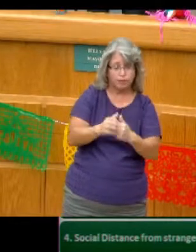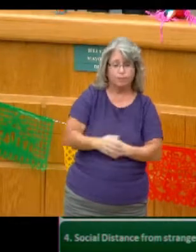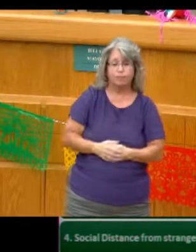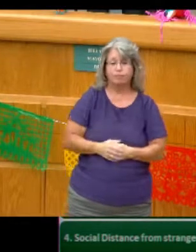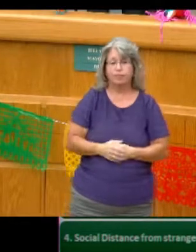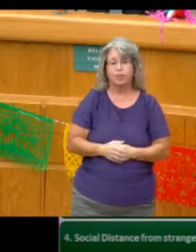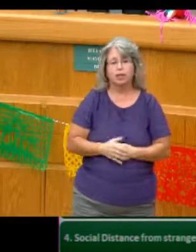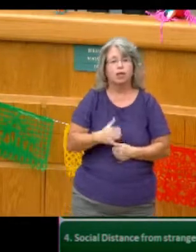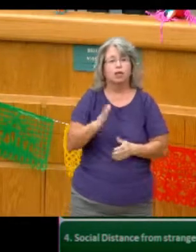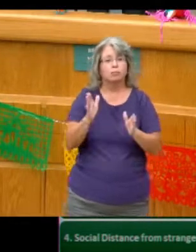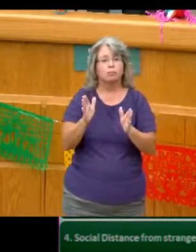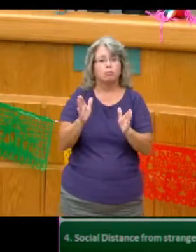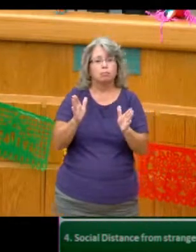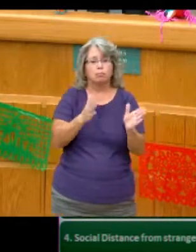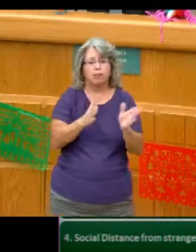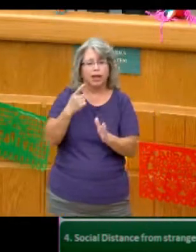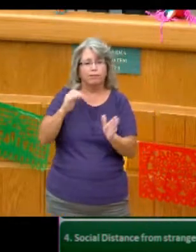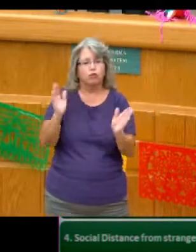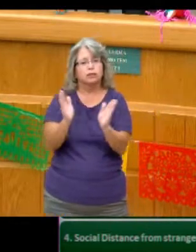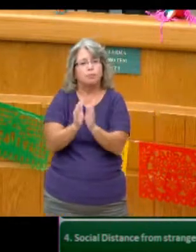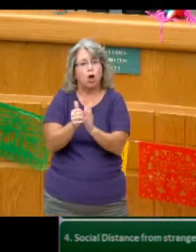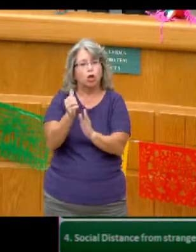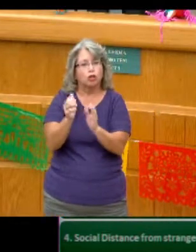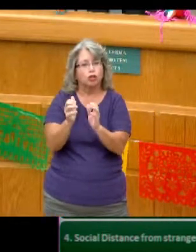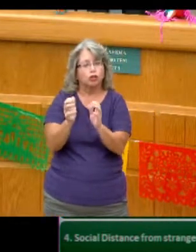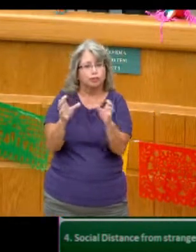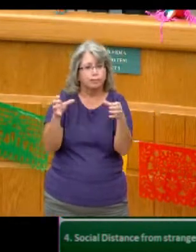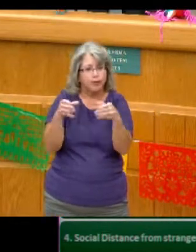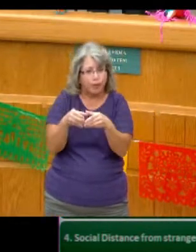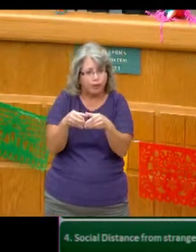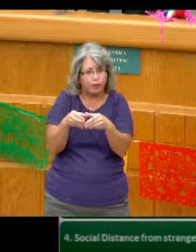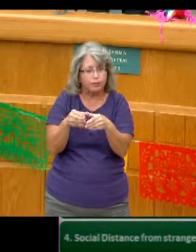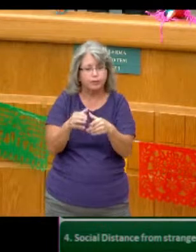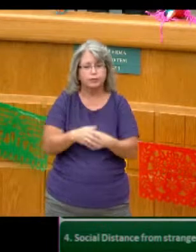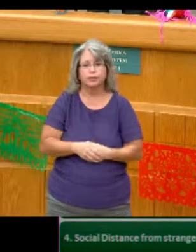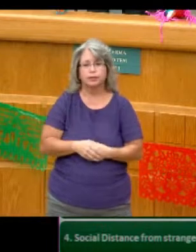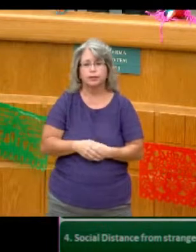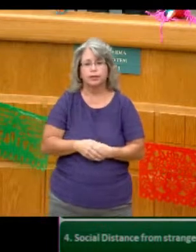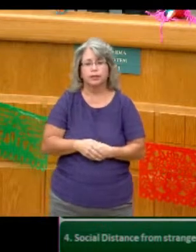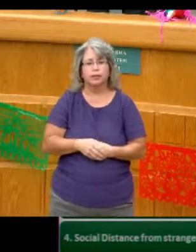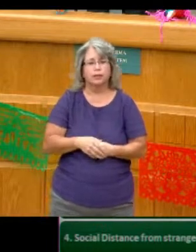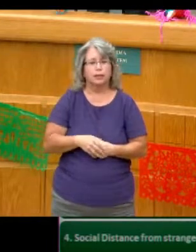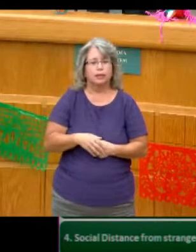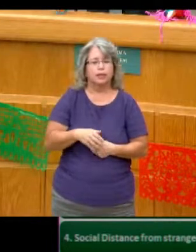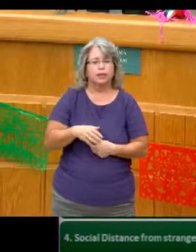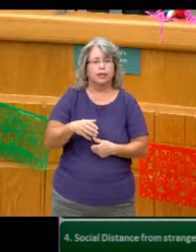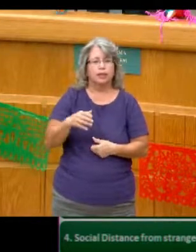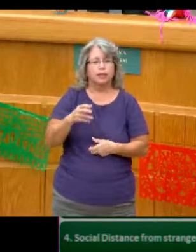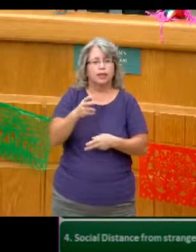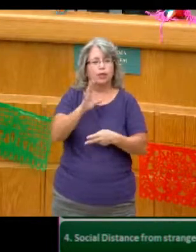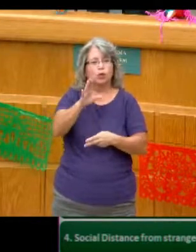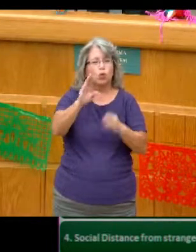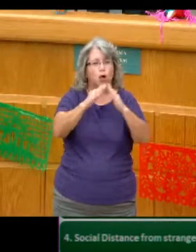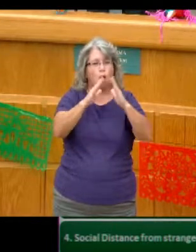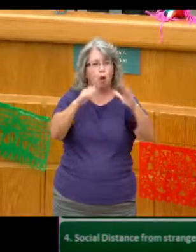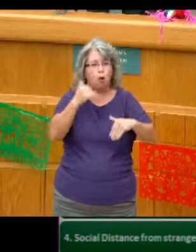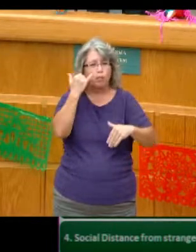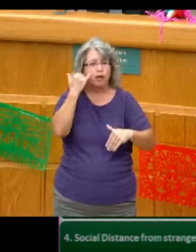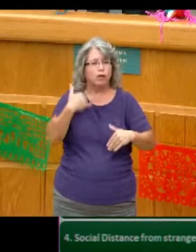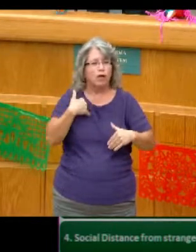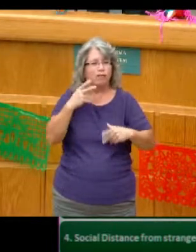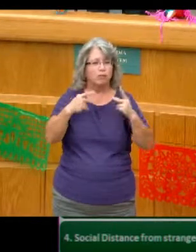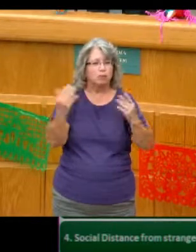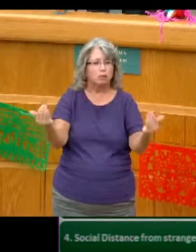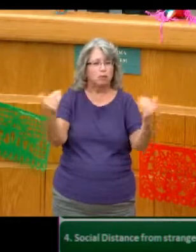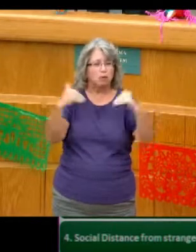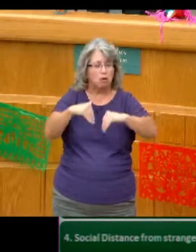your home. Anytime you have anybody sick in your home, you should ventilate your home by opening a few windows. And now that we've had our first